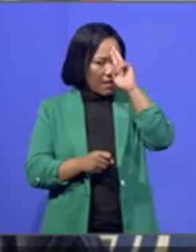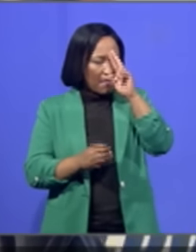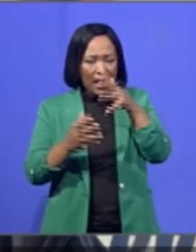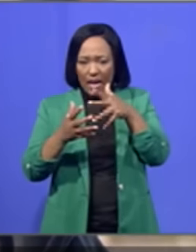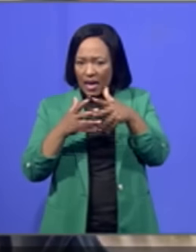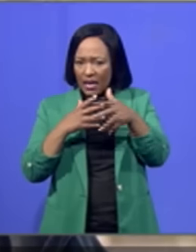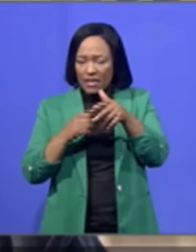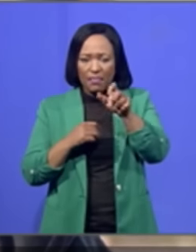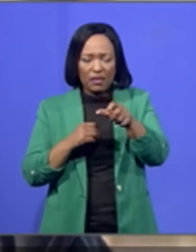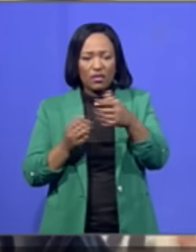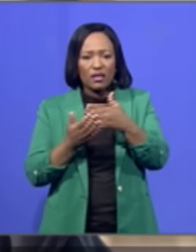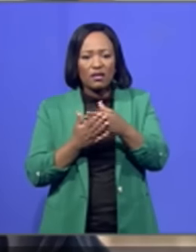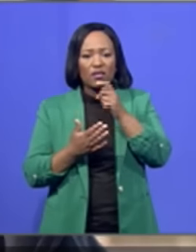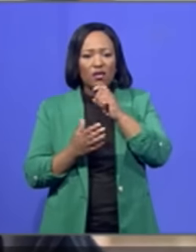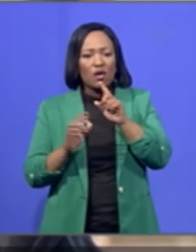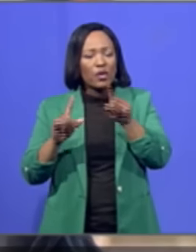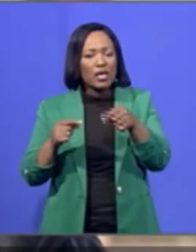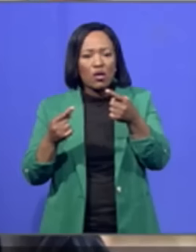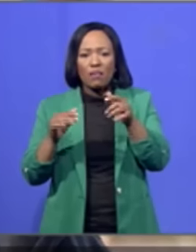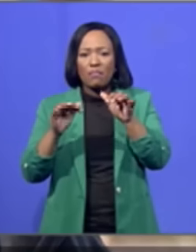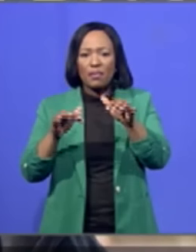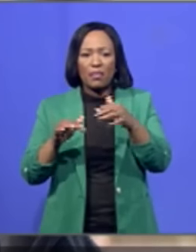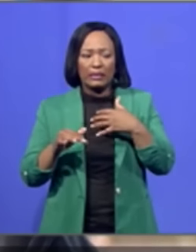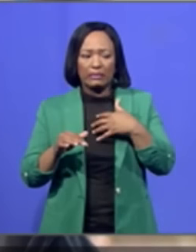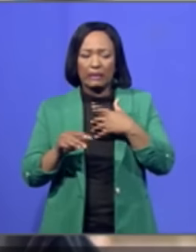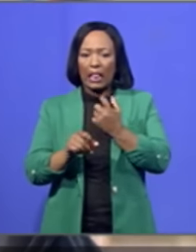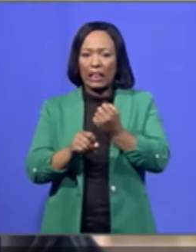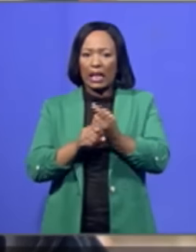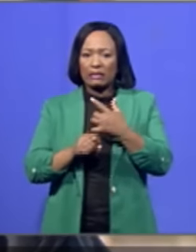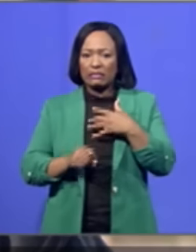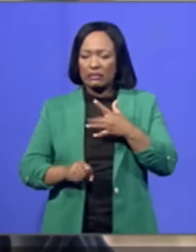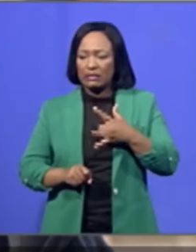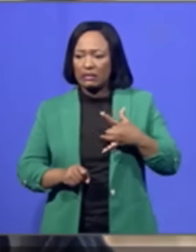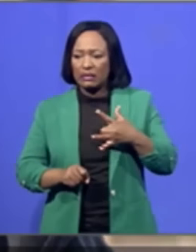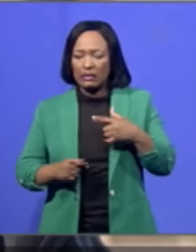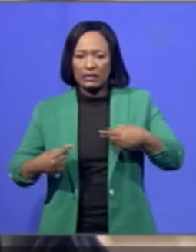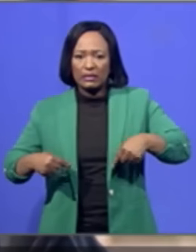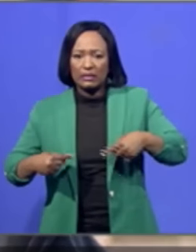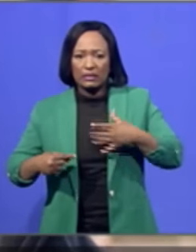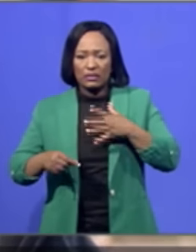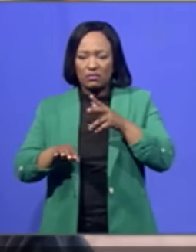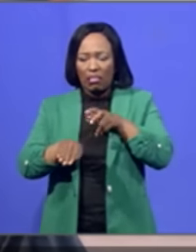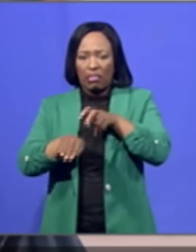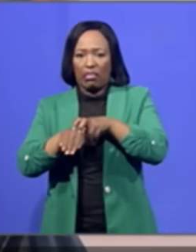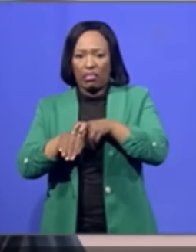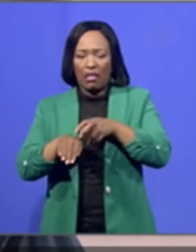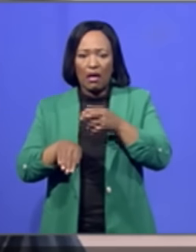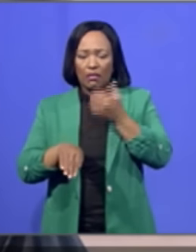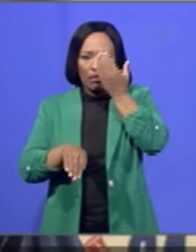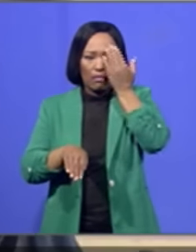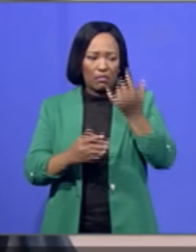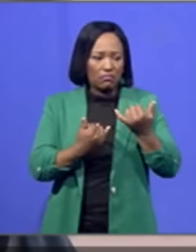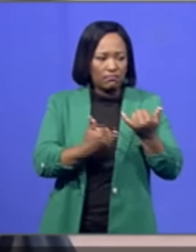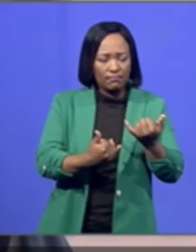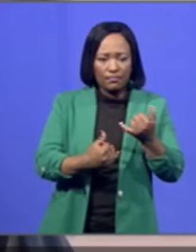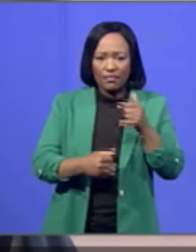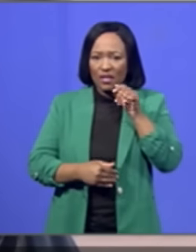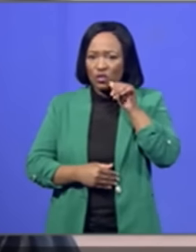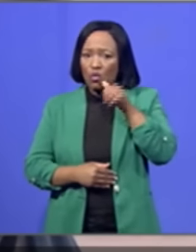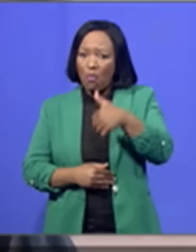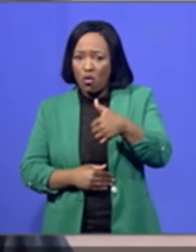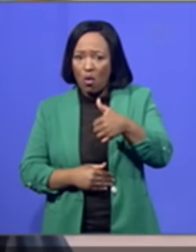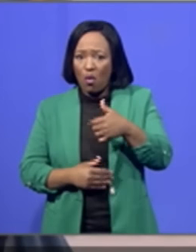Now, we can't have people who will be scared to go to the taxi industry because they don't know whether tomorrow or today they might not